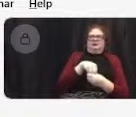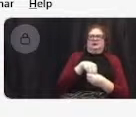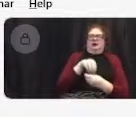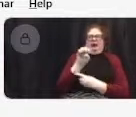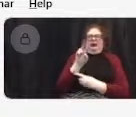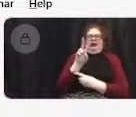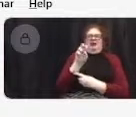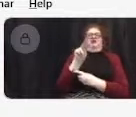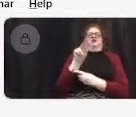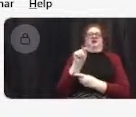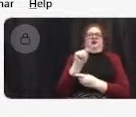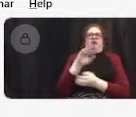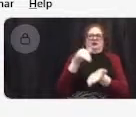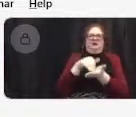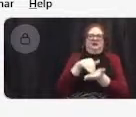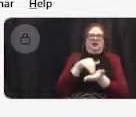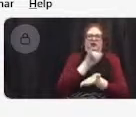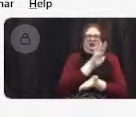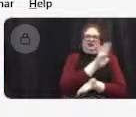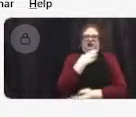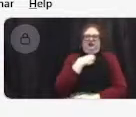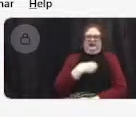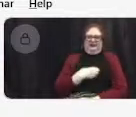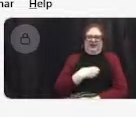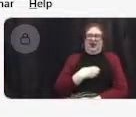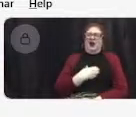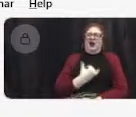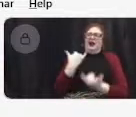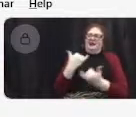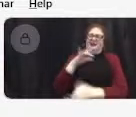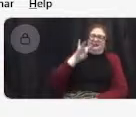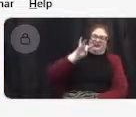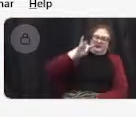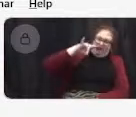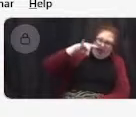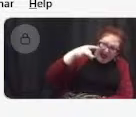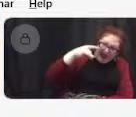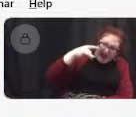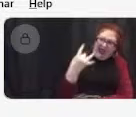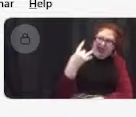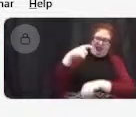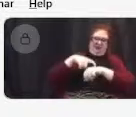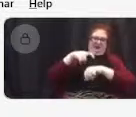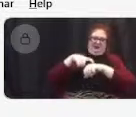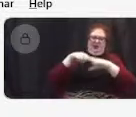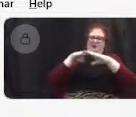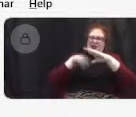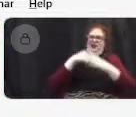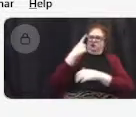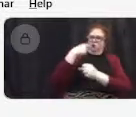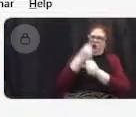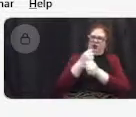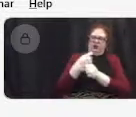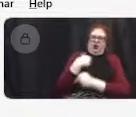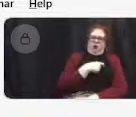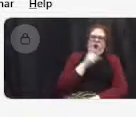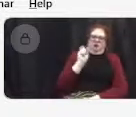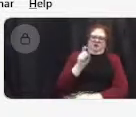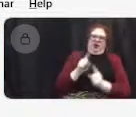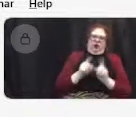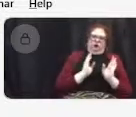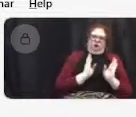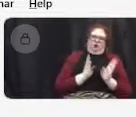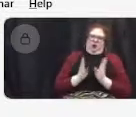desires and everything. And this is the 8th time in a year, almost a year, a little over a year, that we have had to prepare for this. He